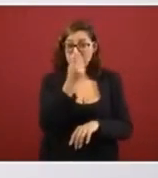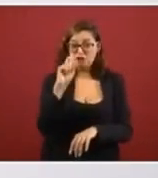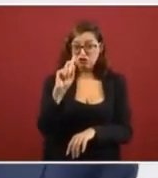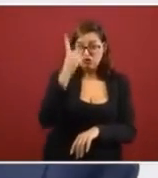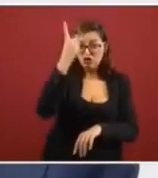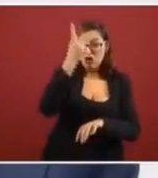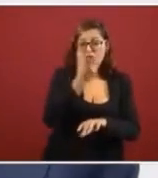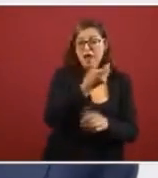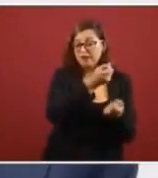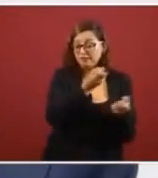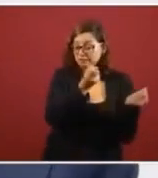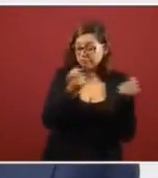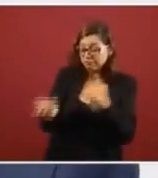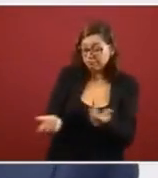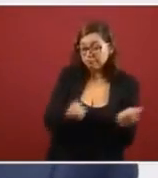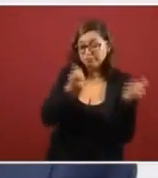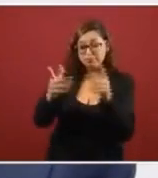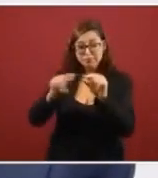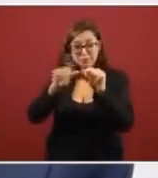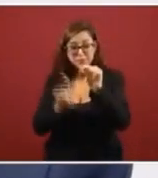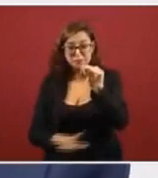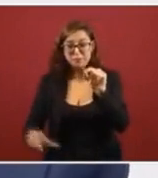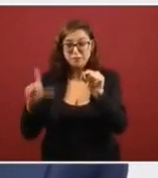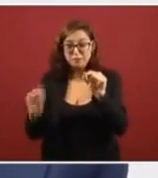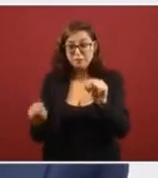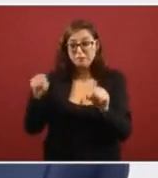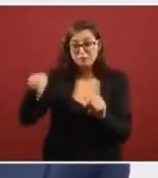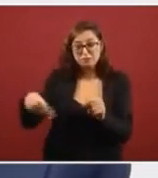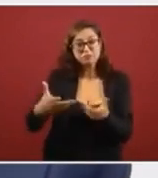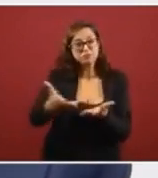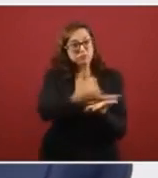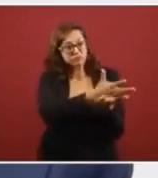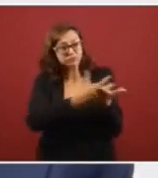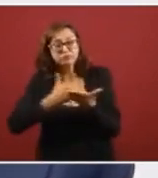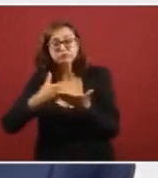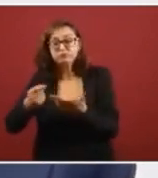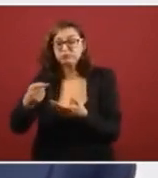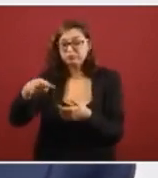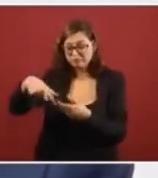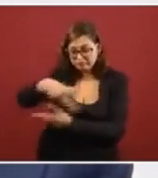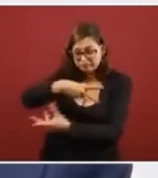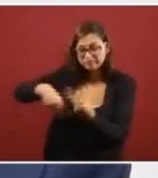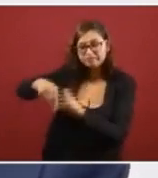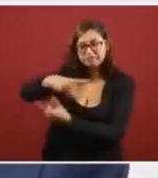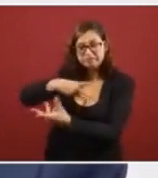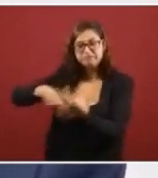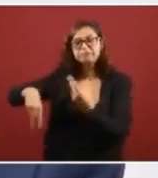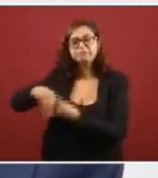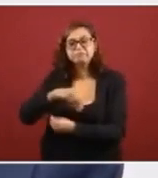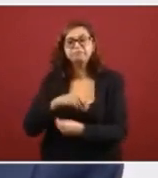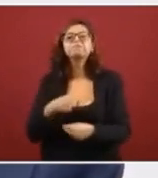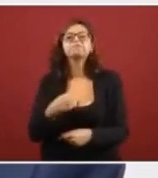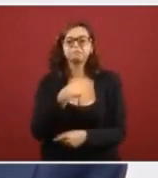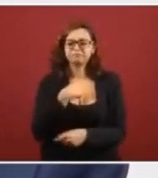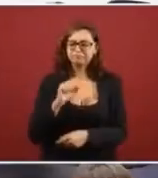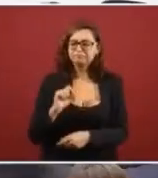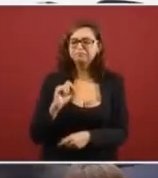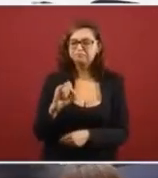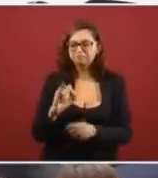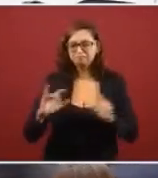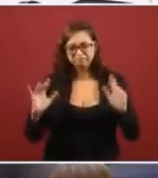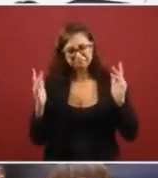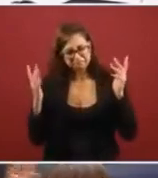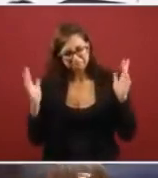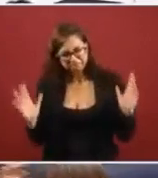are the principal fountain of money for Mexico yes here I can